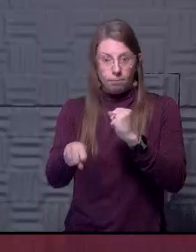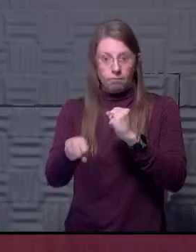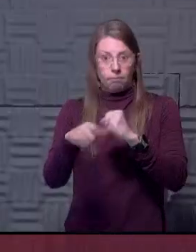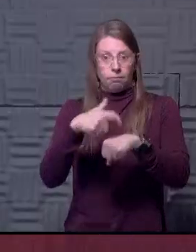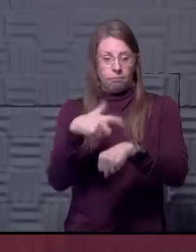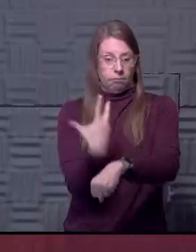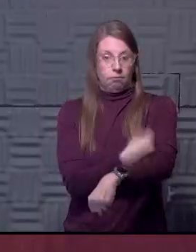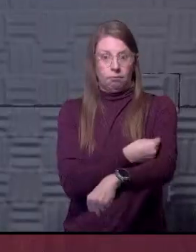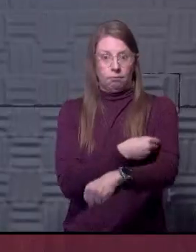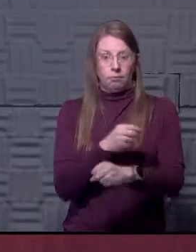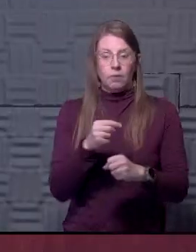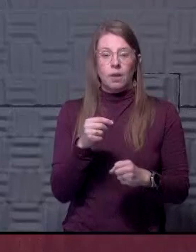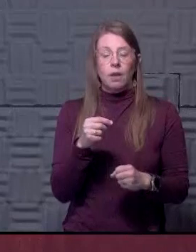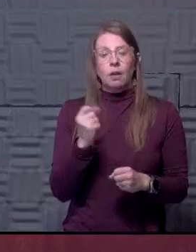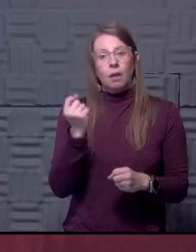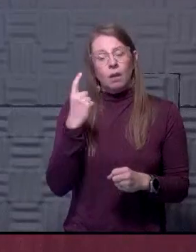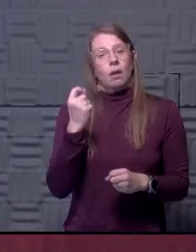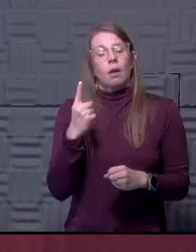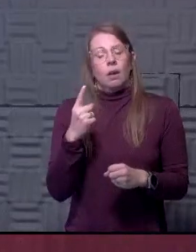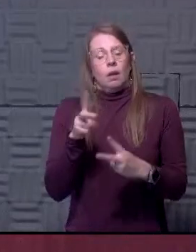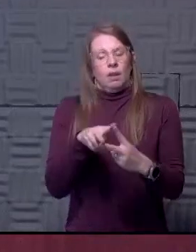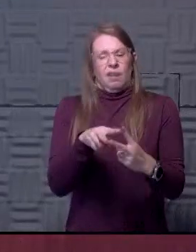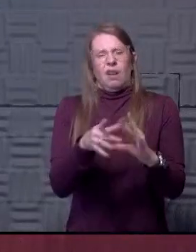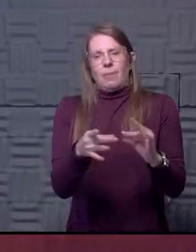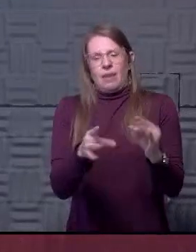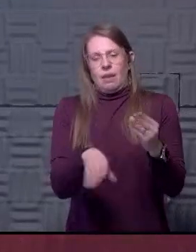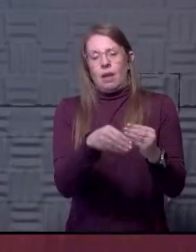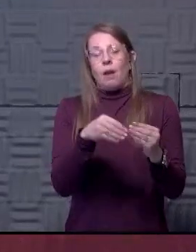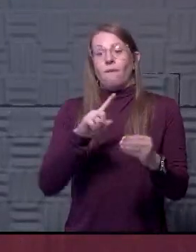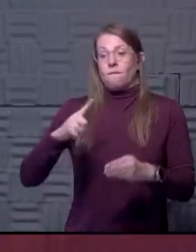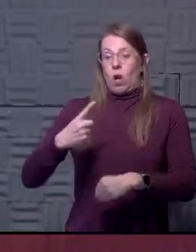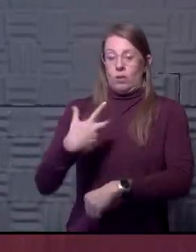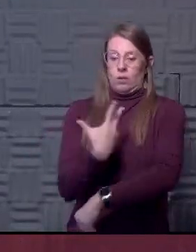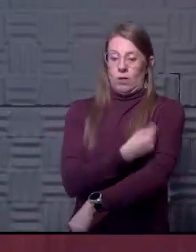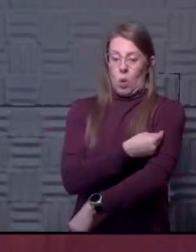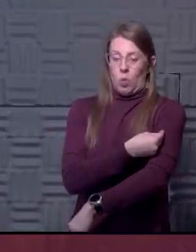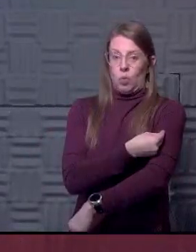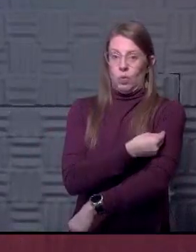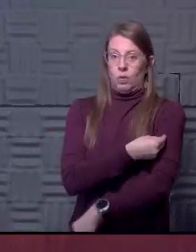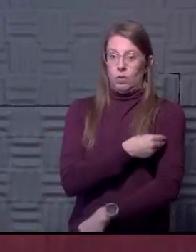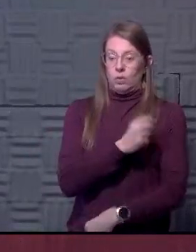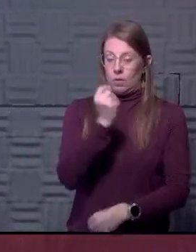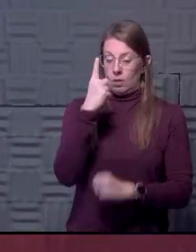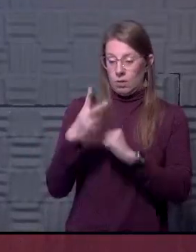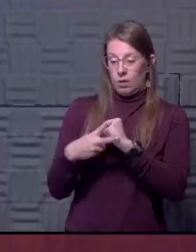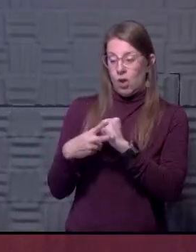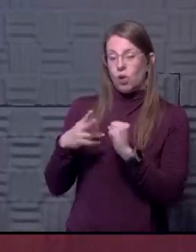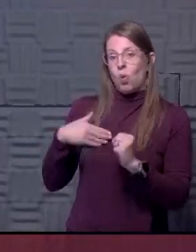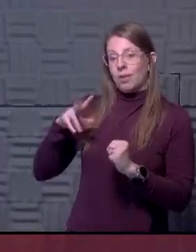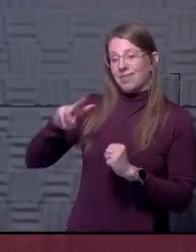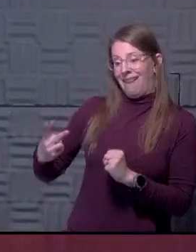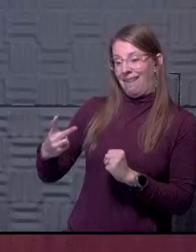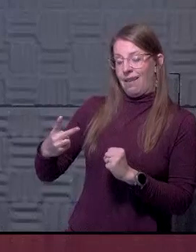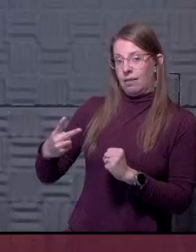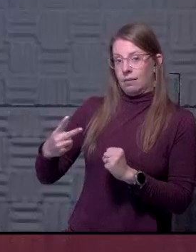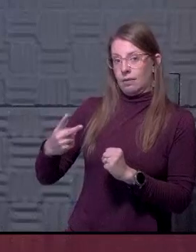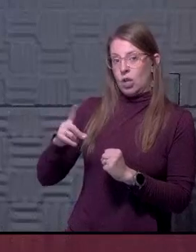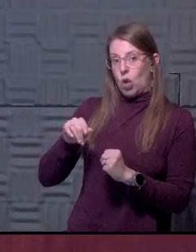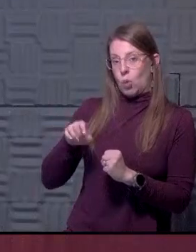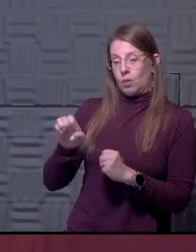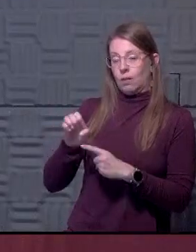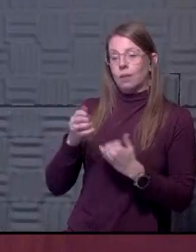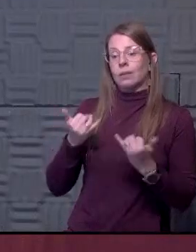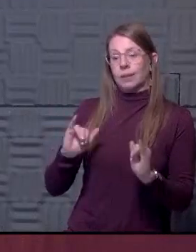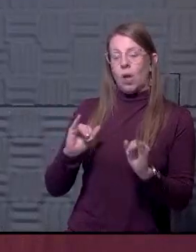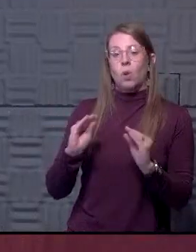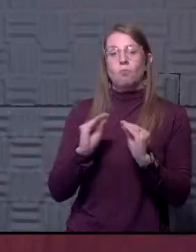right, so I think, as I understand, you all comment that when you're getting the first dose, in reserve is your second dose, and that's what we've been told. We're still going